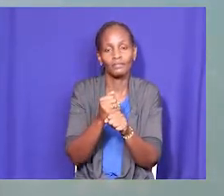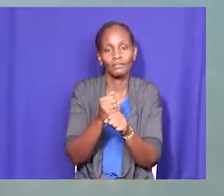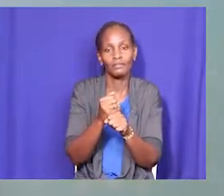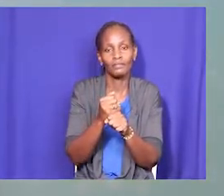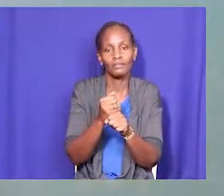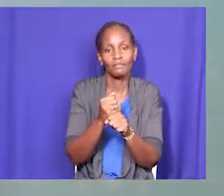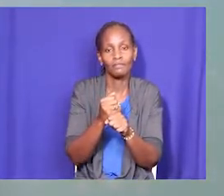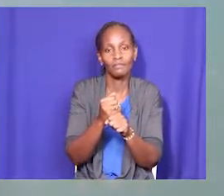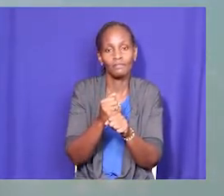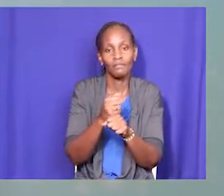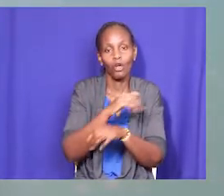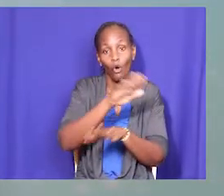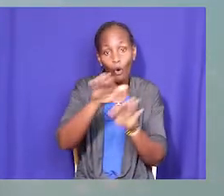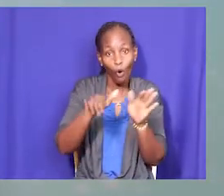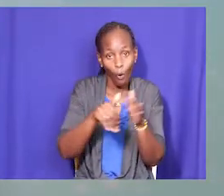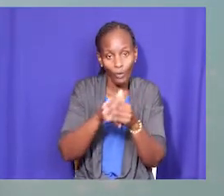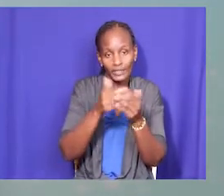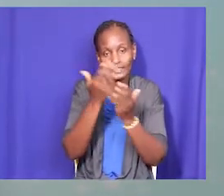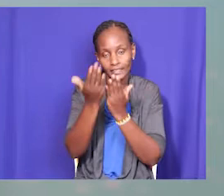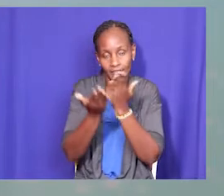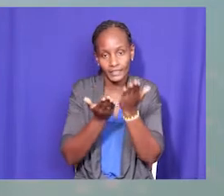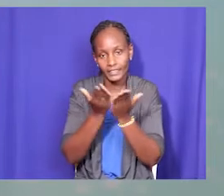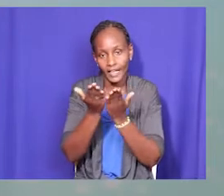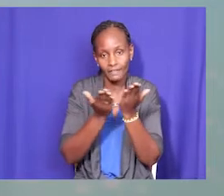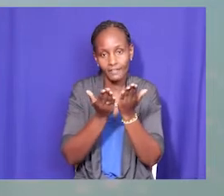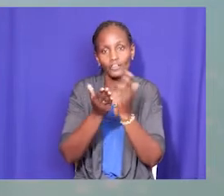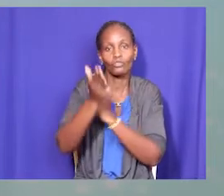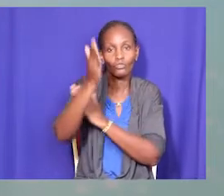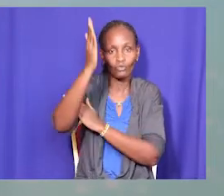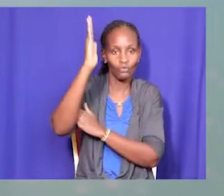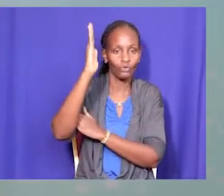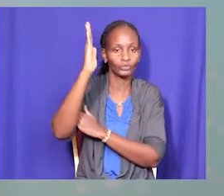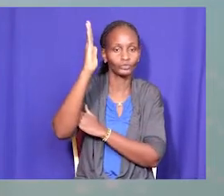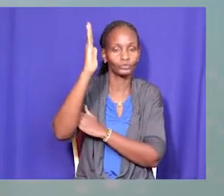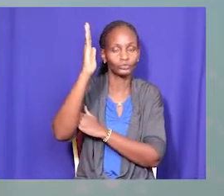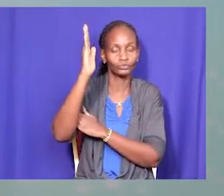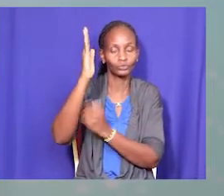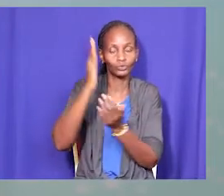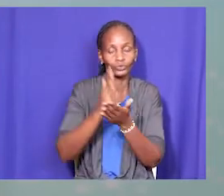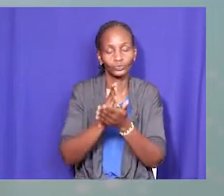They are serving God.